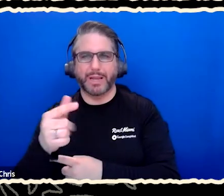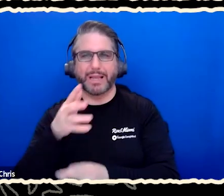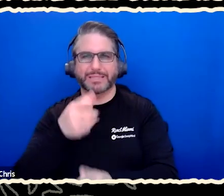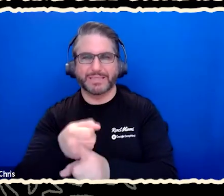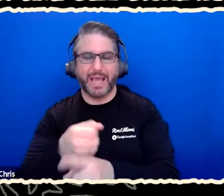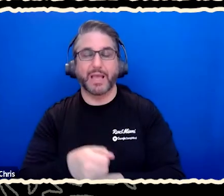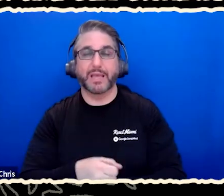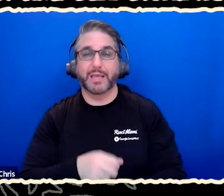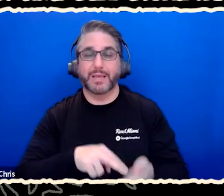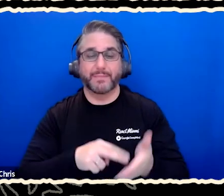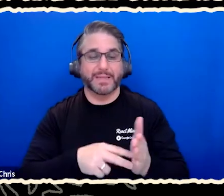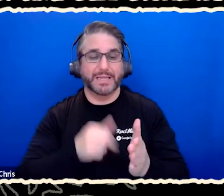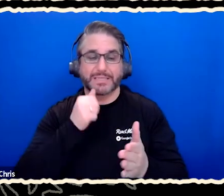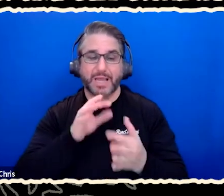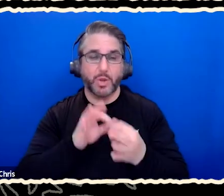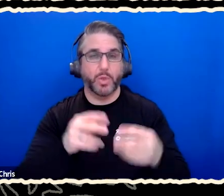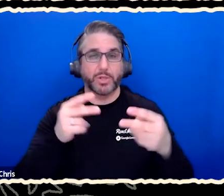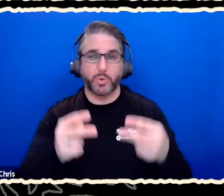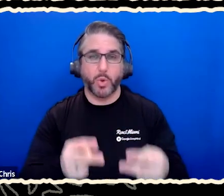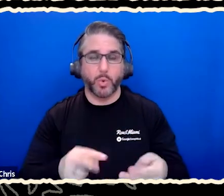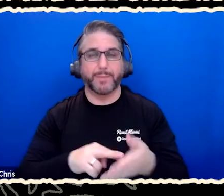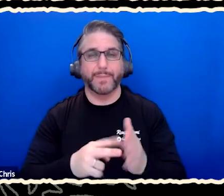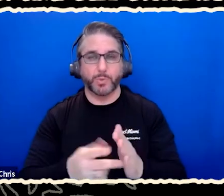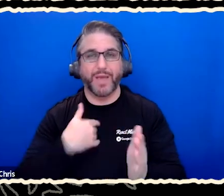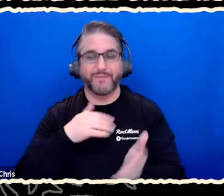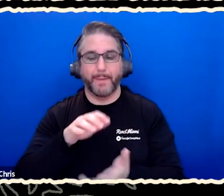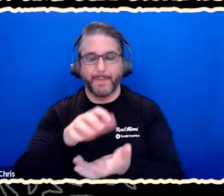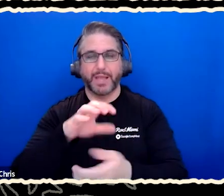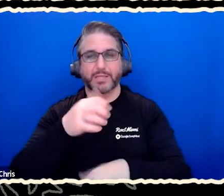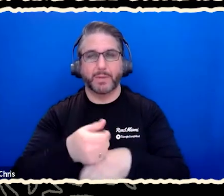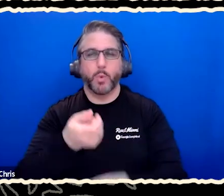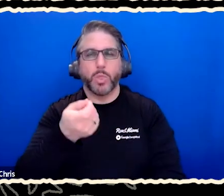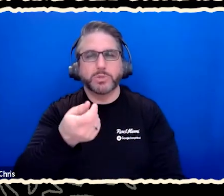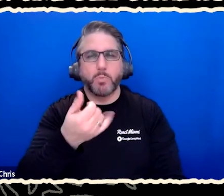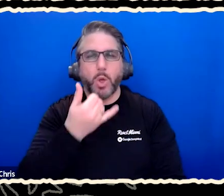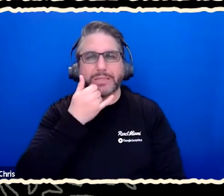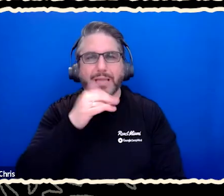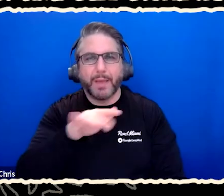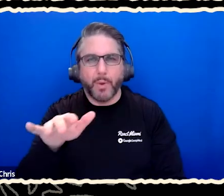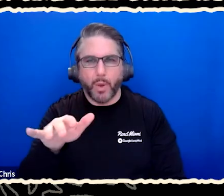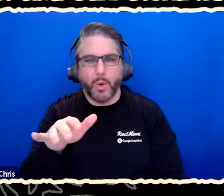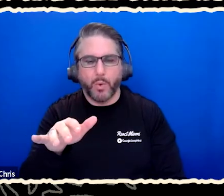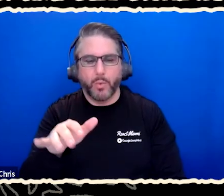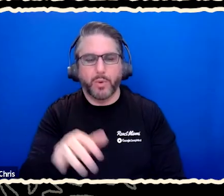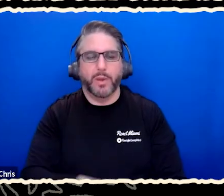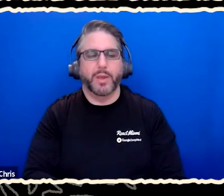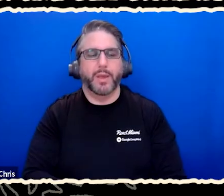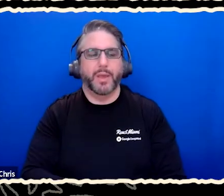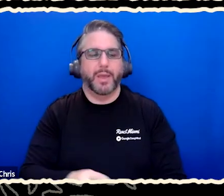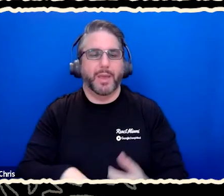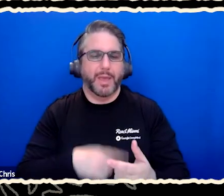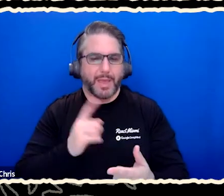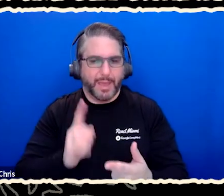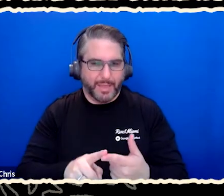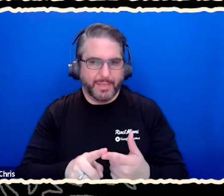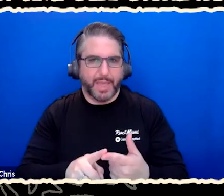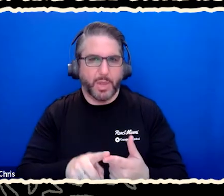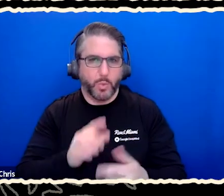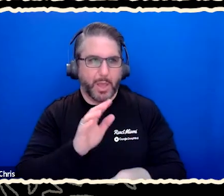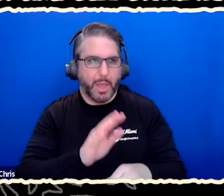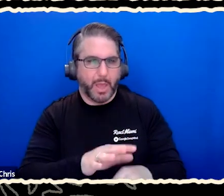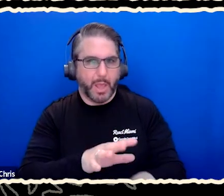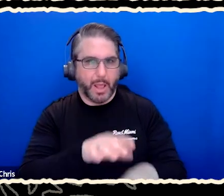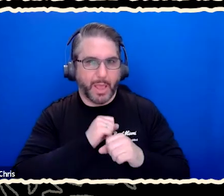even code related, it's basically having a package in place with a small typo, claiming it, and then hiding malicious